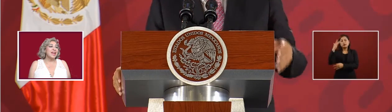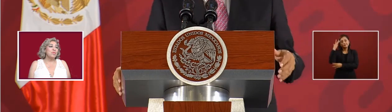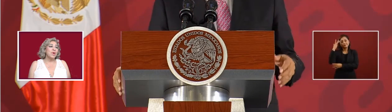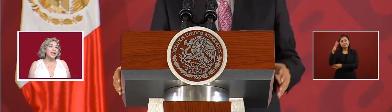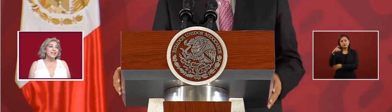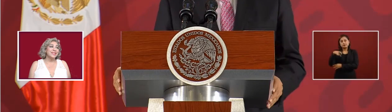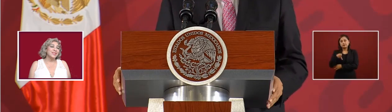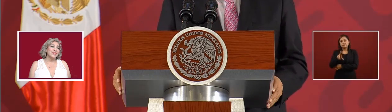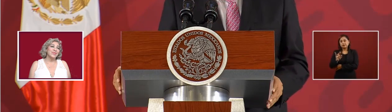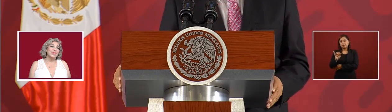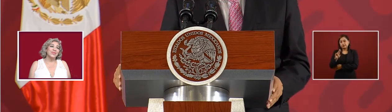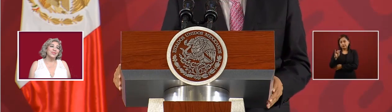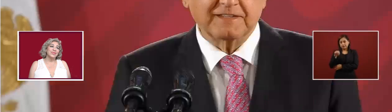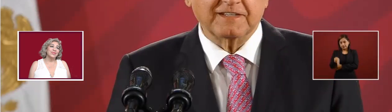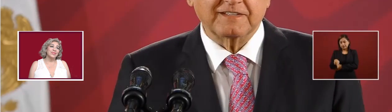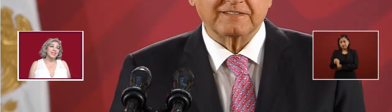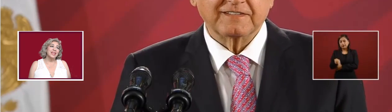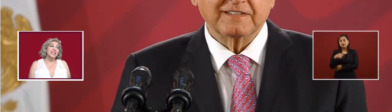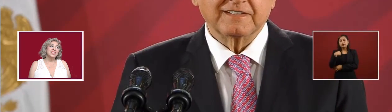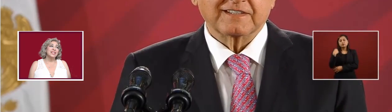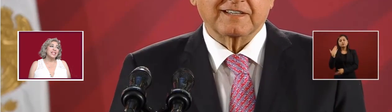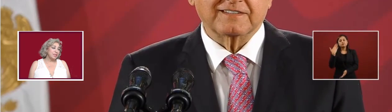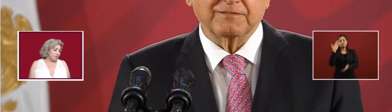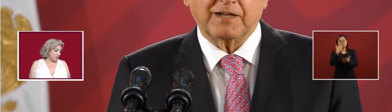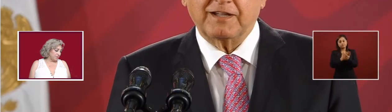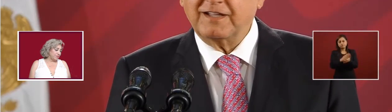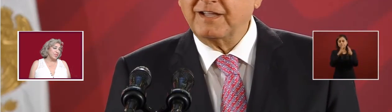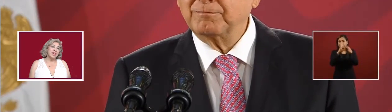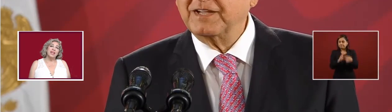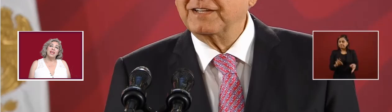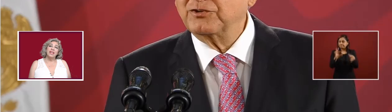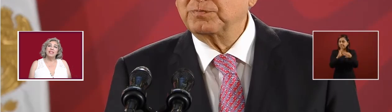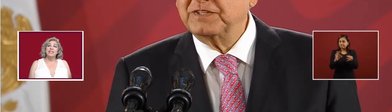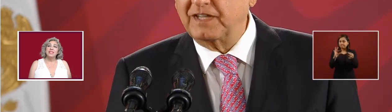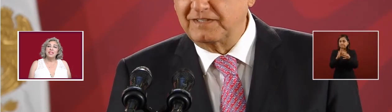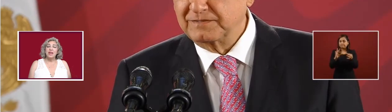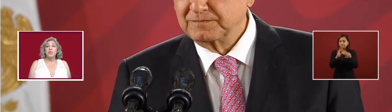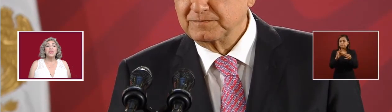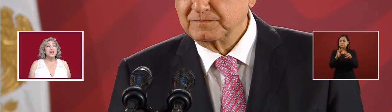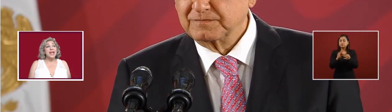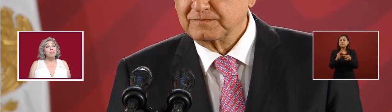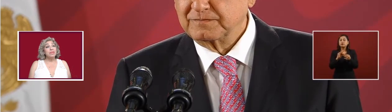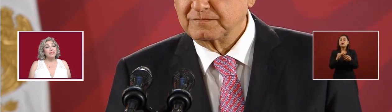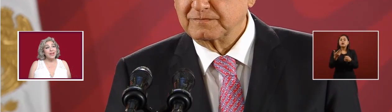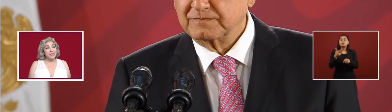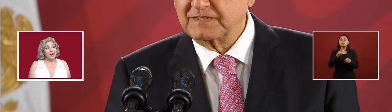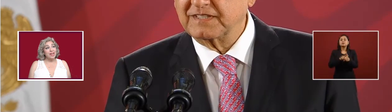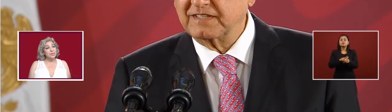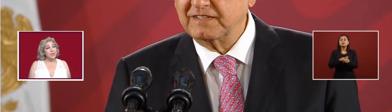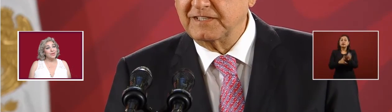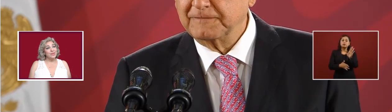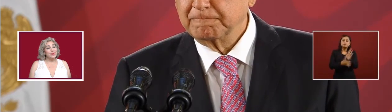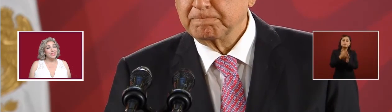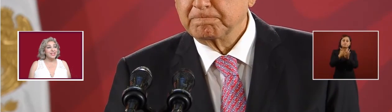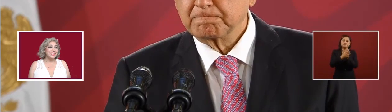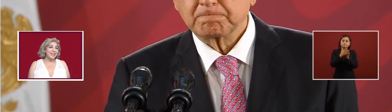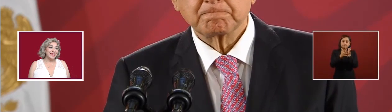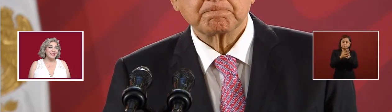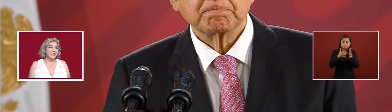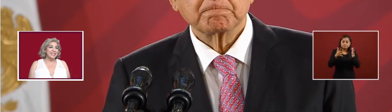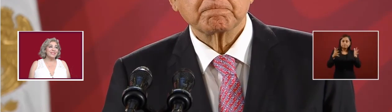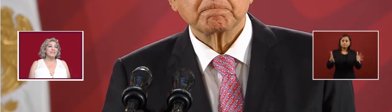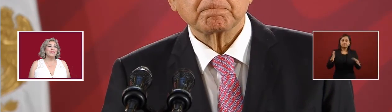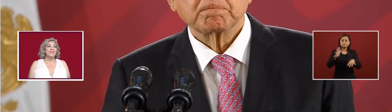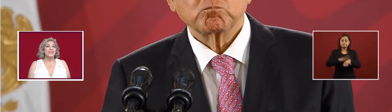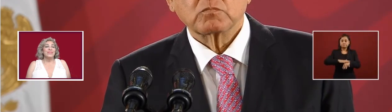And I went to let them know that we're going to amplify the hospital in San